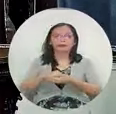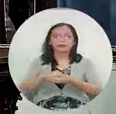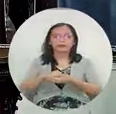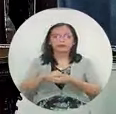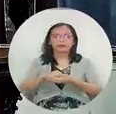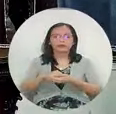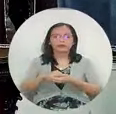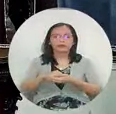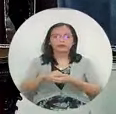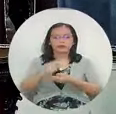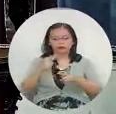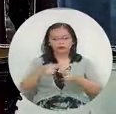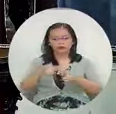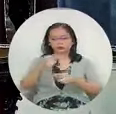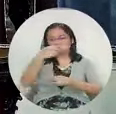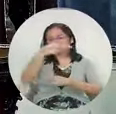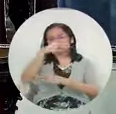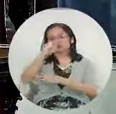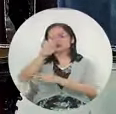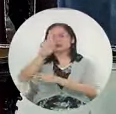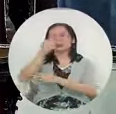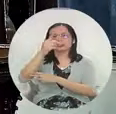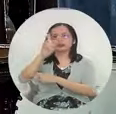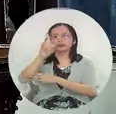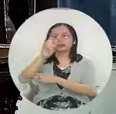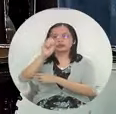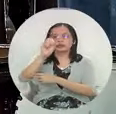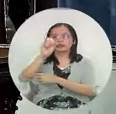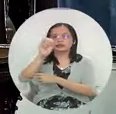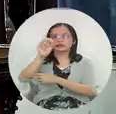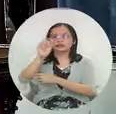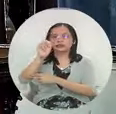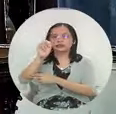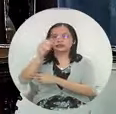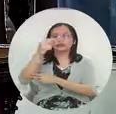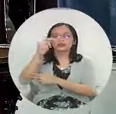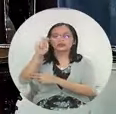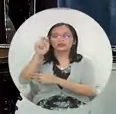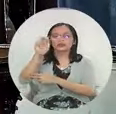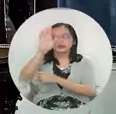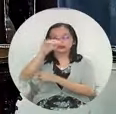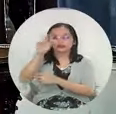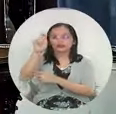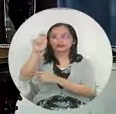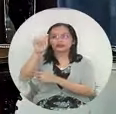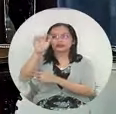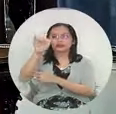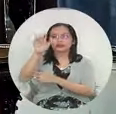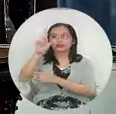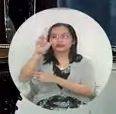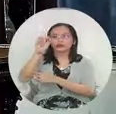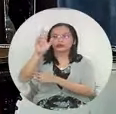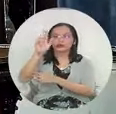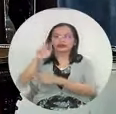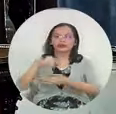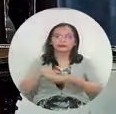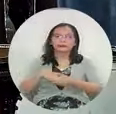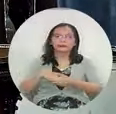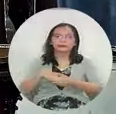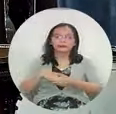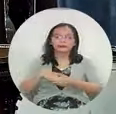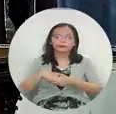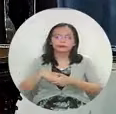I wonder if Hudson Taylor would have continued serving in China if he had known that he would bury